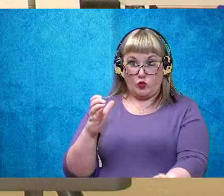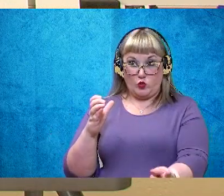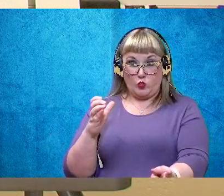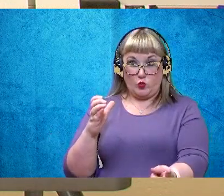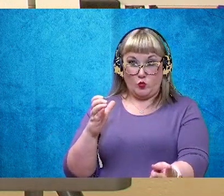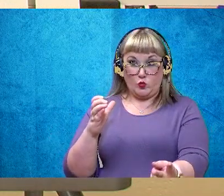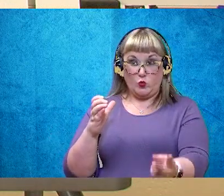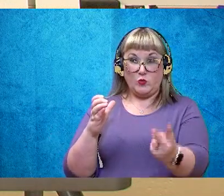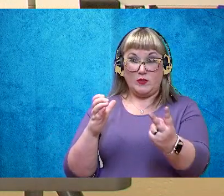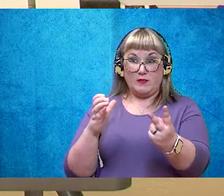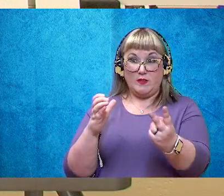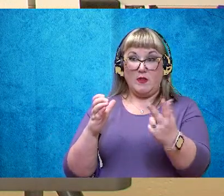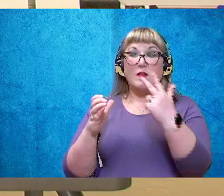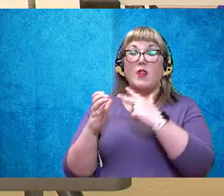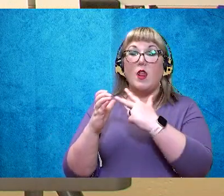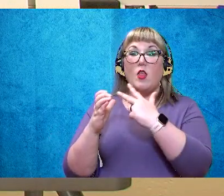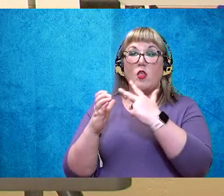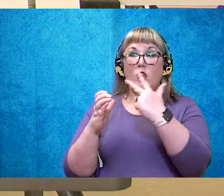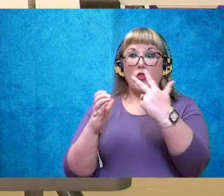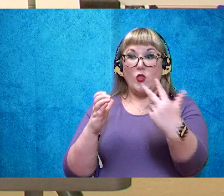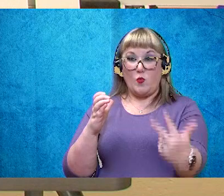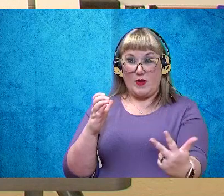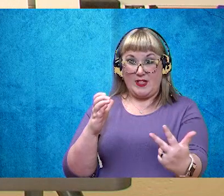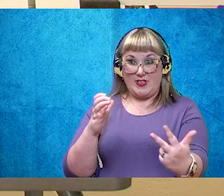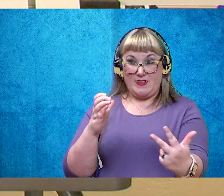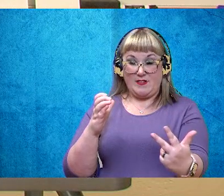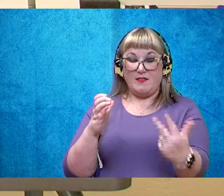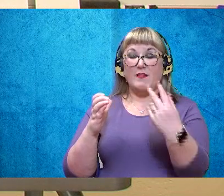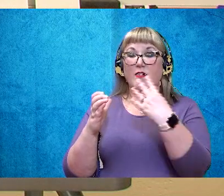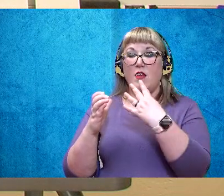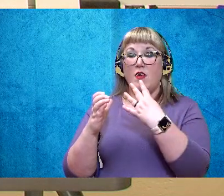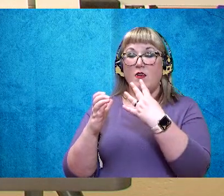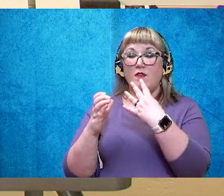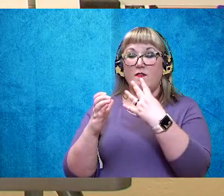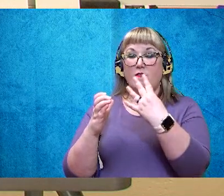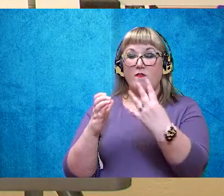2, 3,